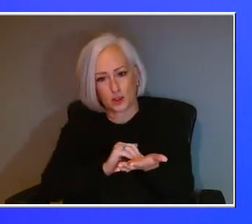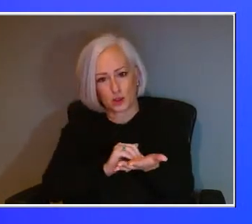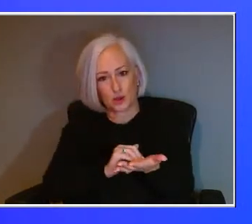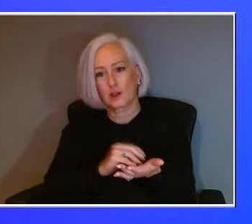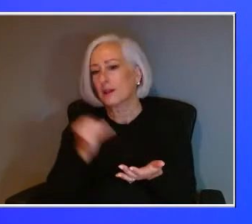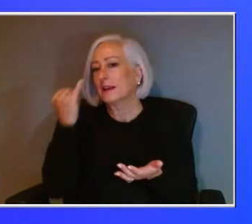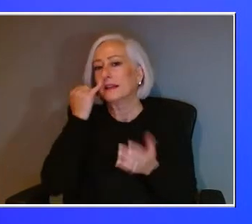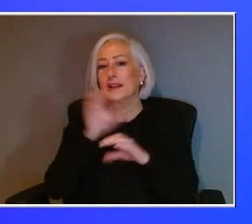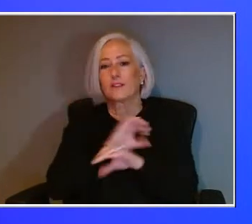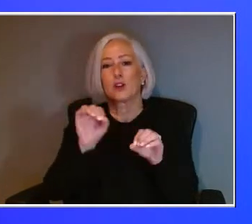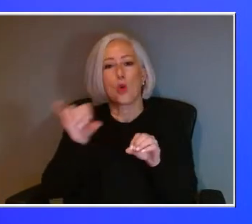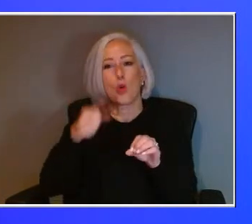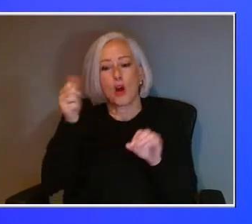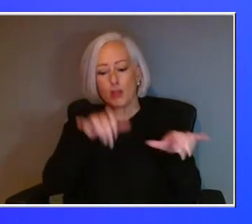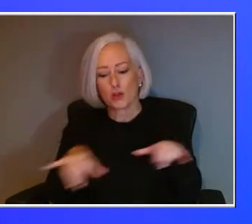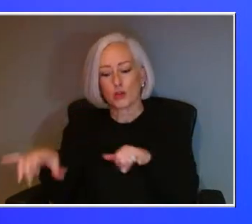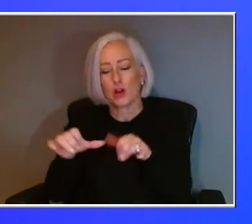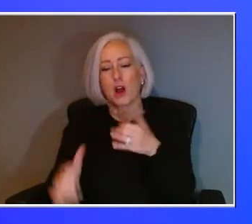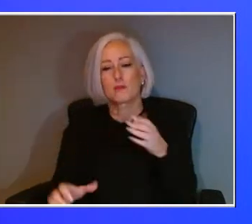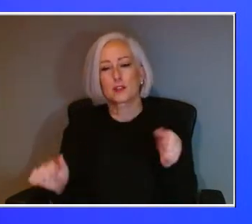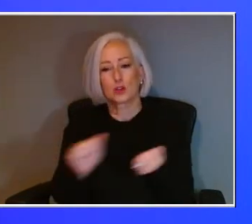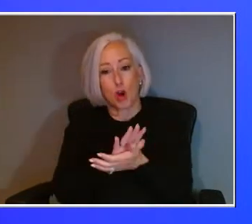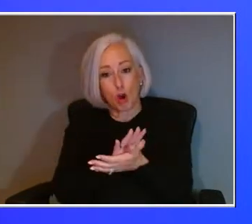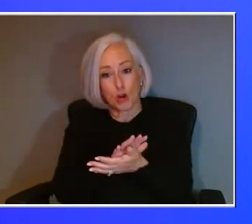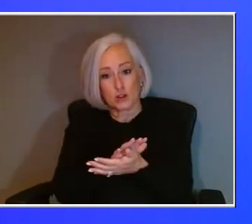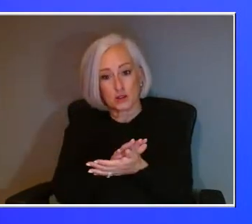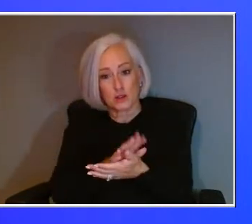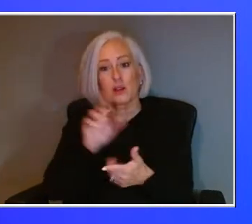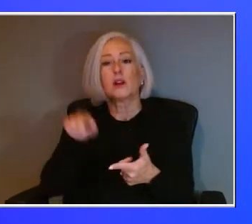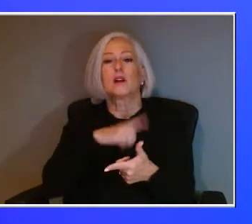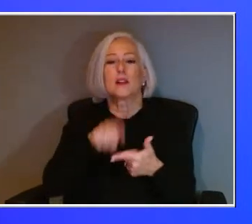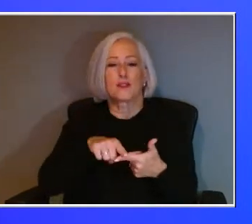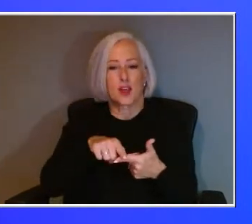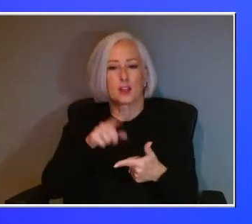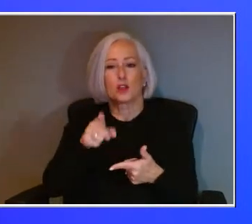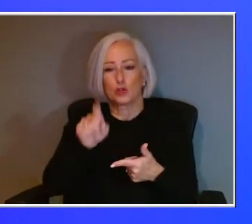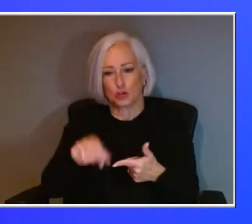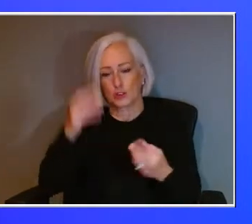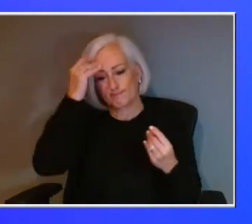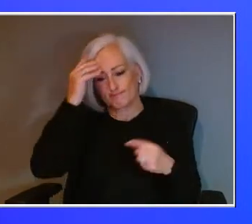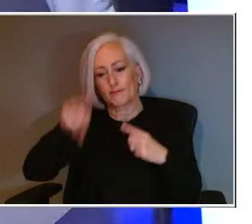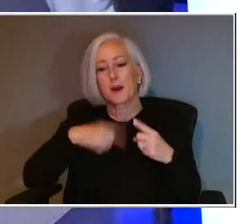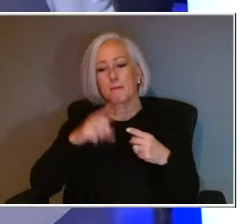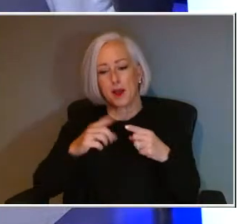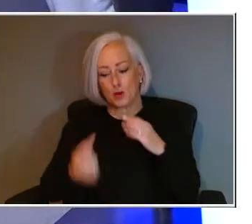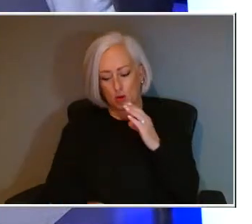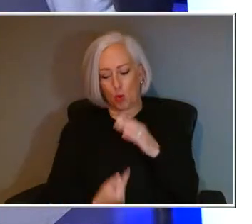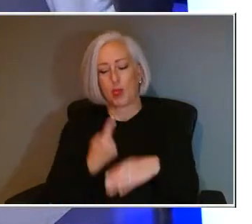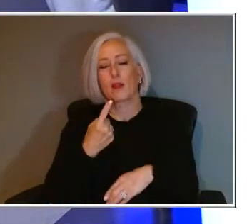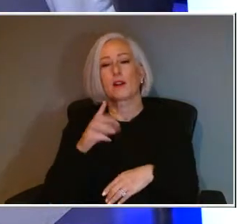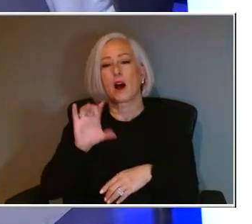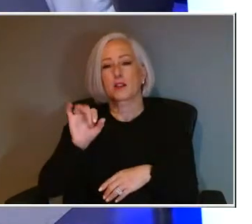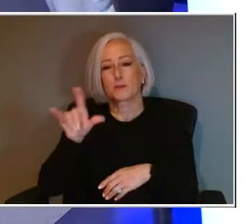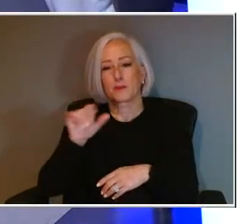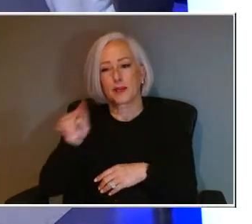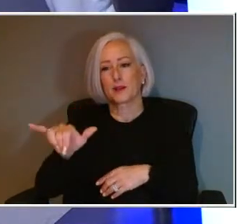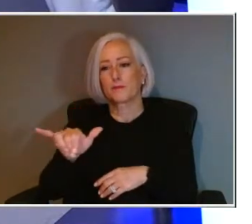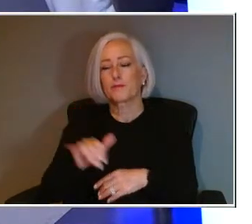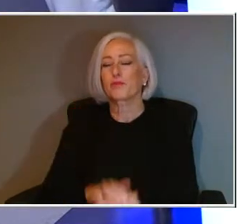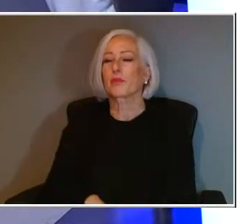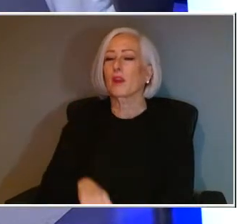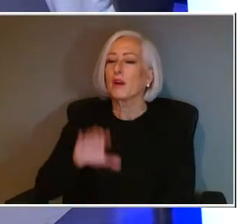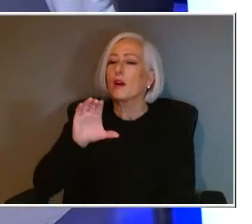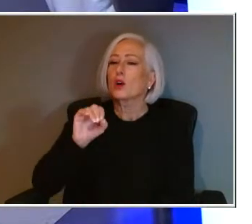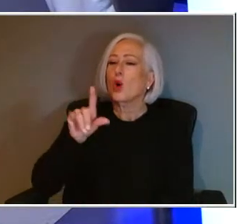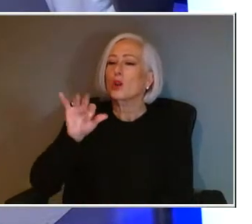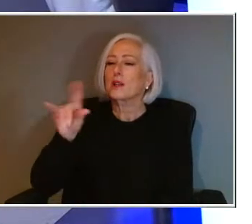common causes that could cause this, then you should consider getting a colonoscopy. Lynn wants to know, is a colonoscopy